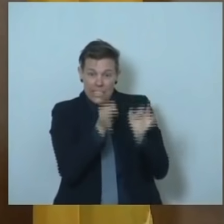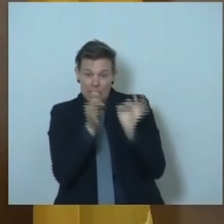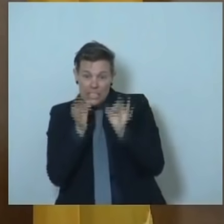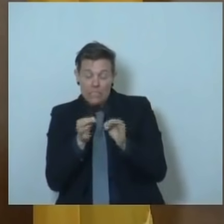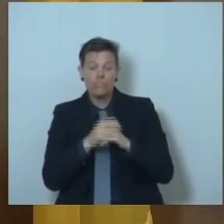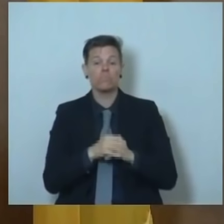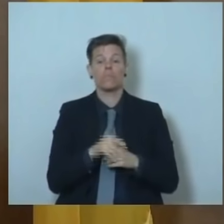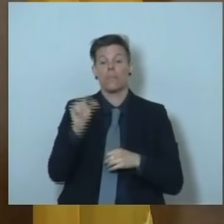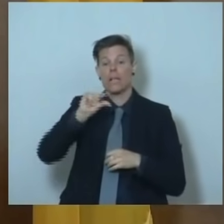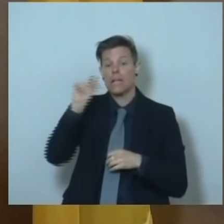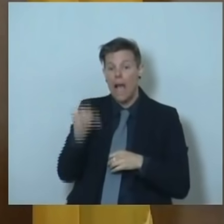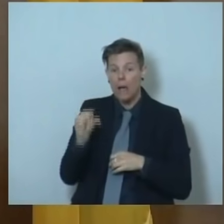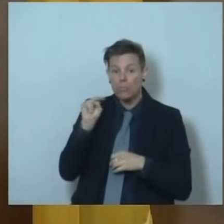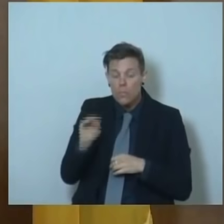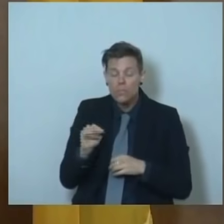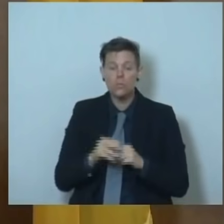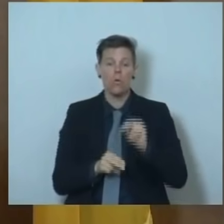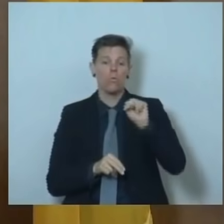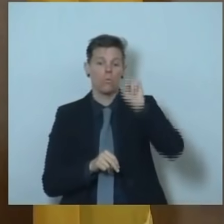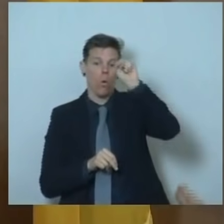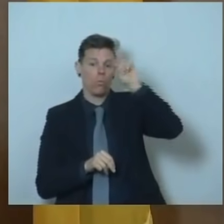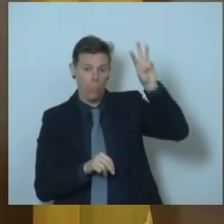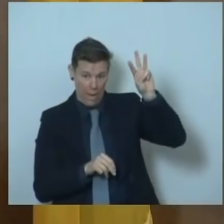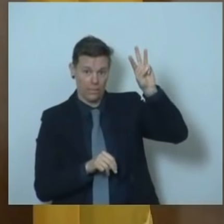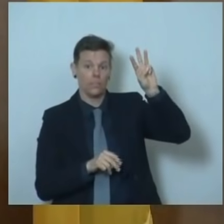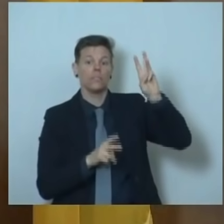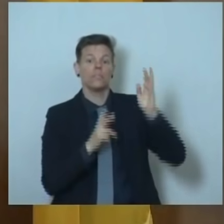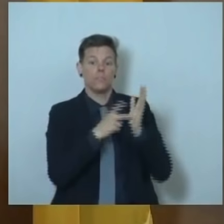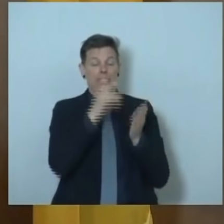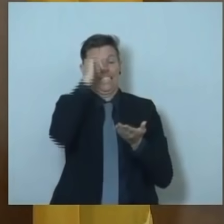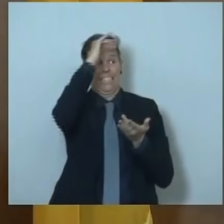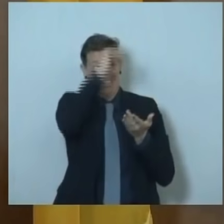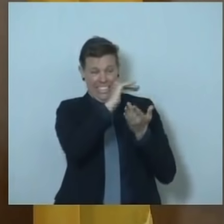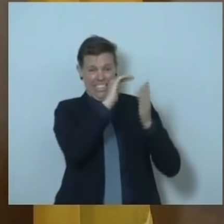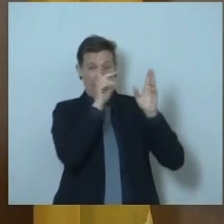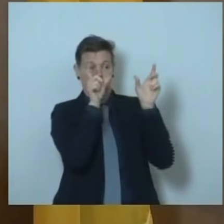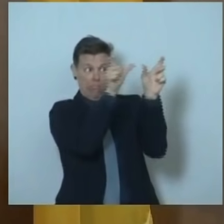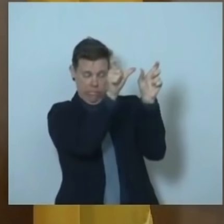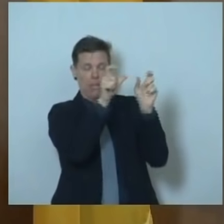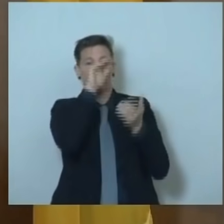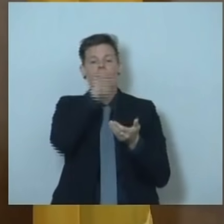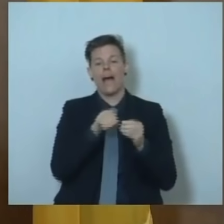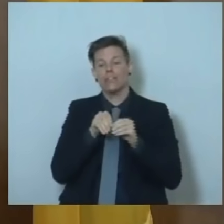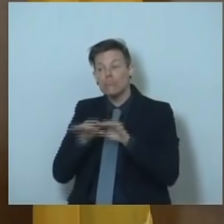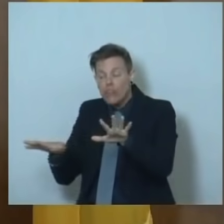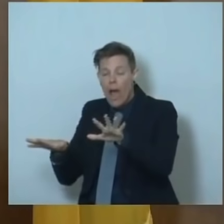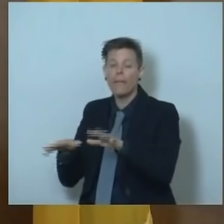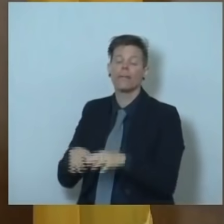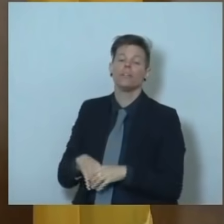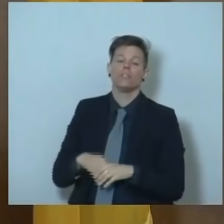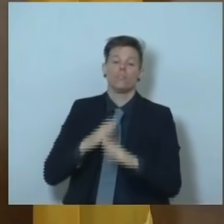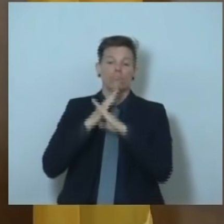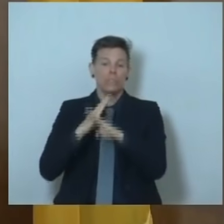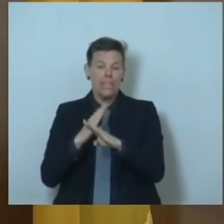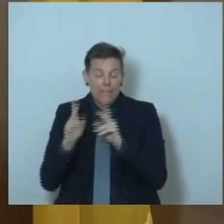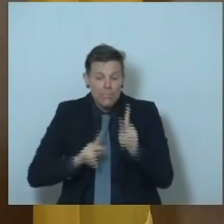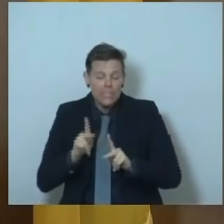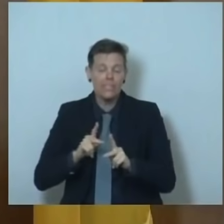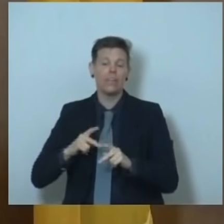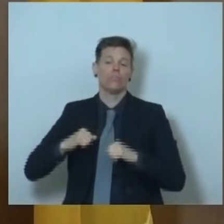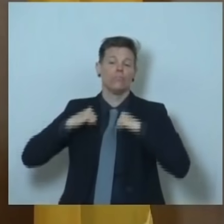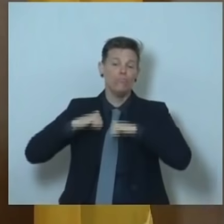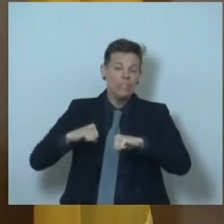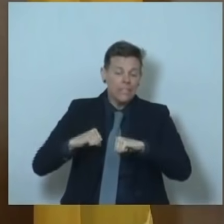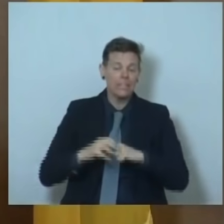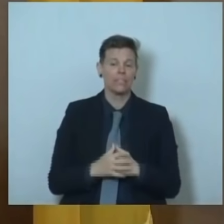really mitigate spread, save lives, protect one another, but we did it as a collective. It wasn't an